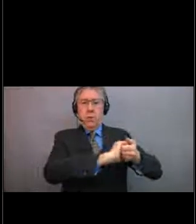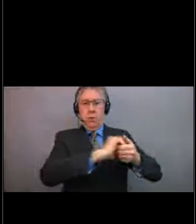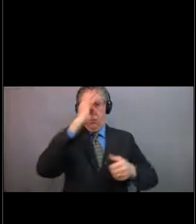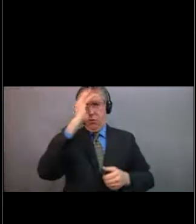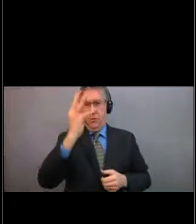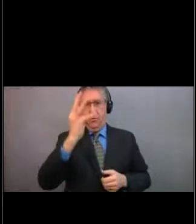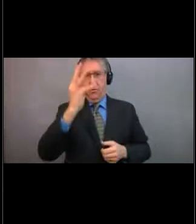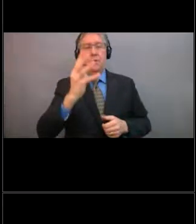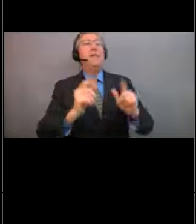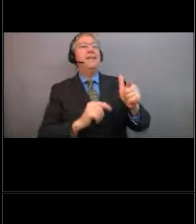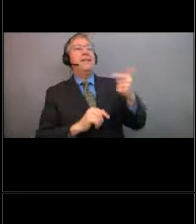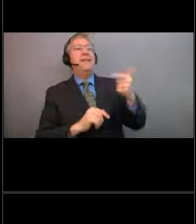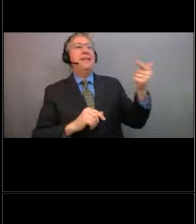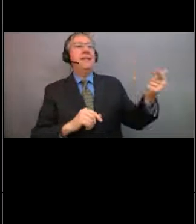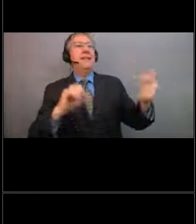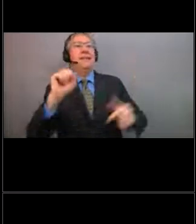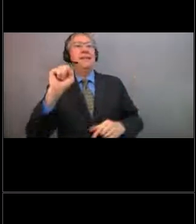floor is yours.